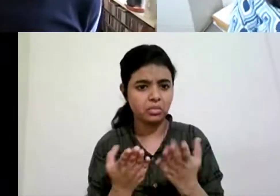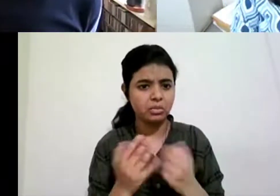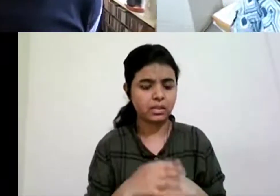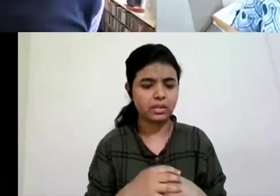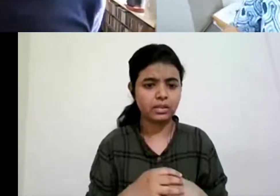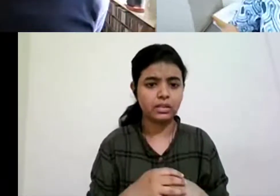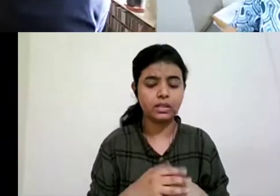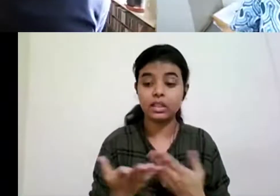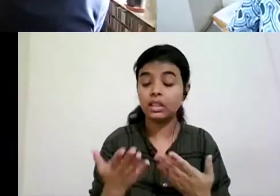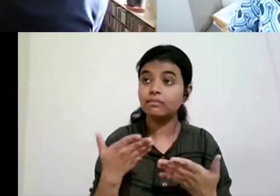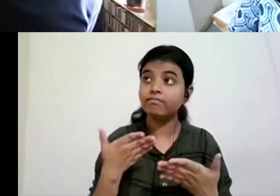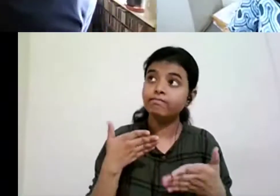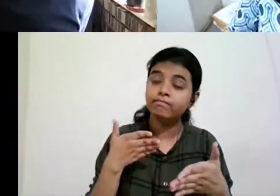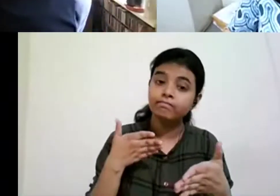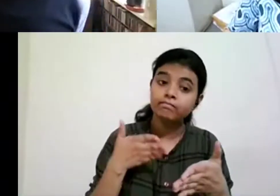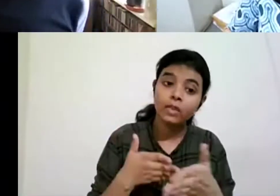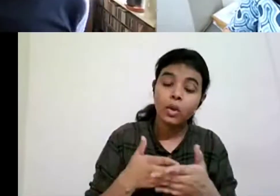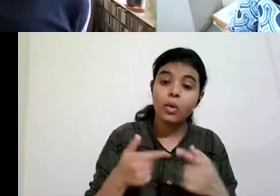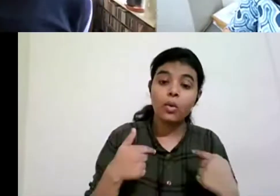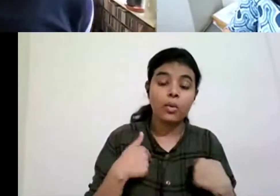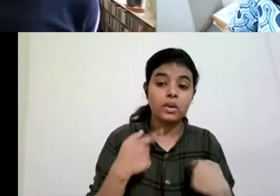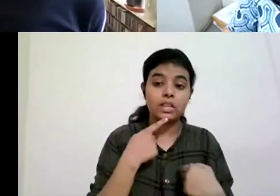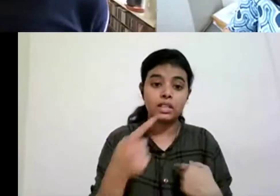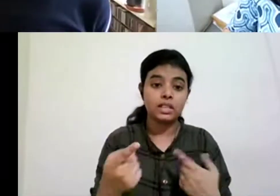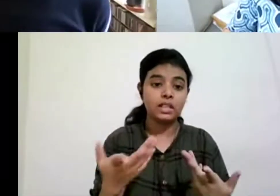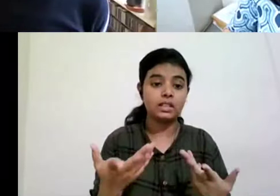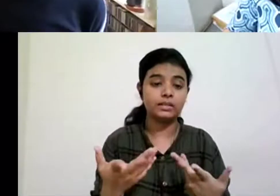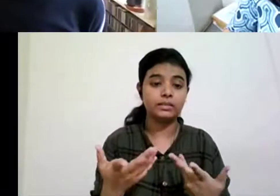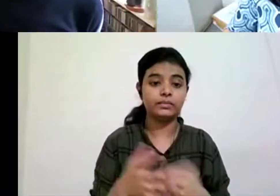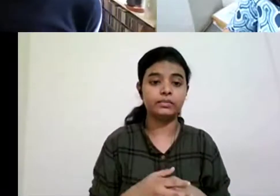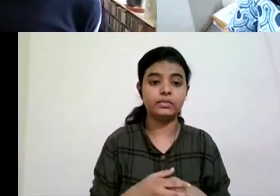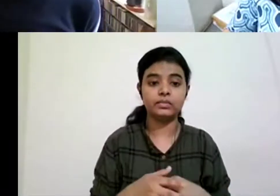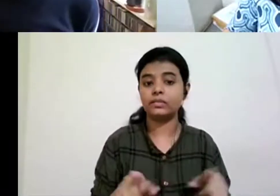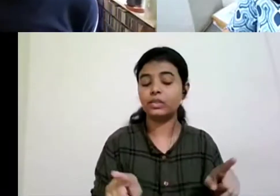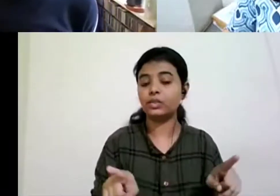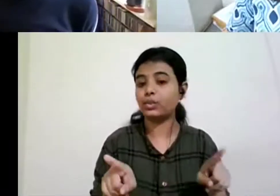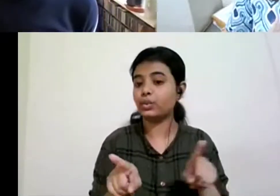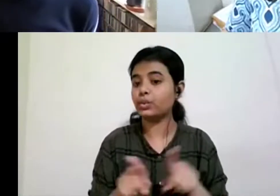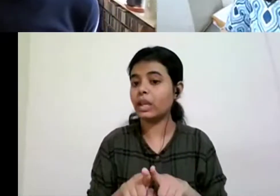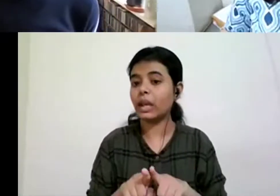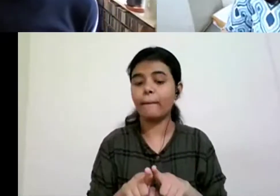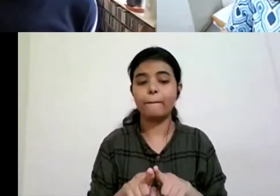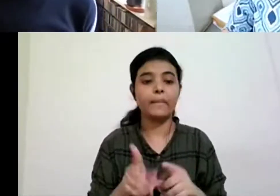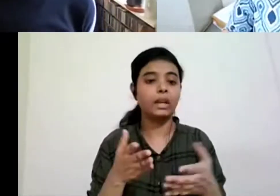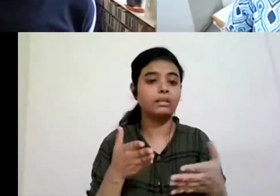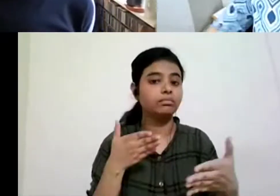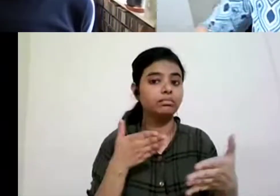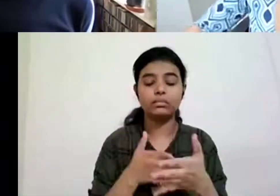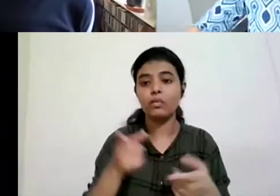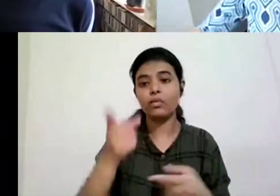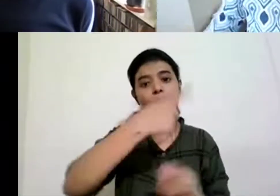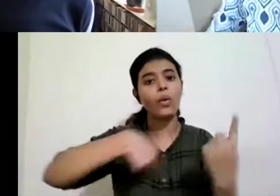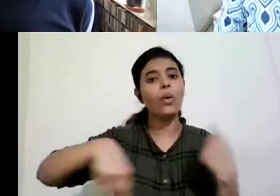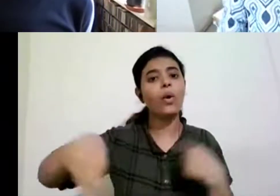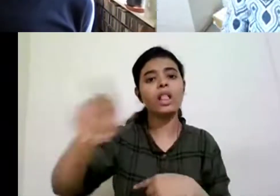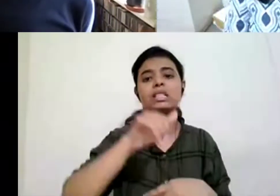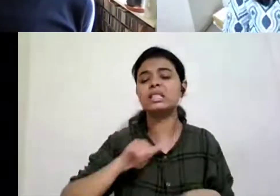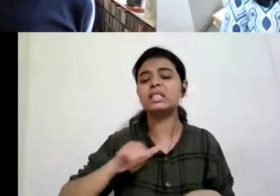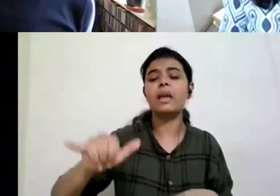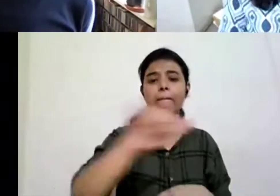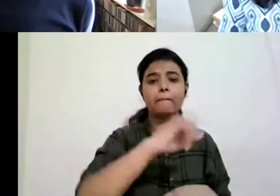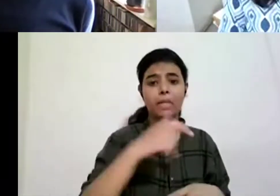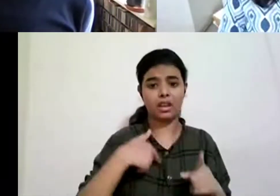The challenges, in my opinion, are exactly the same challenges as we all faced.